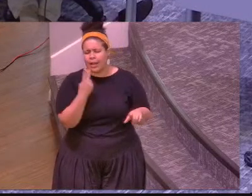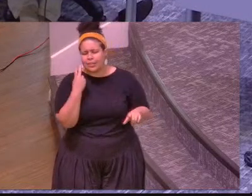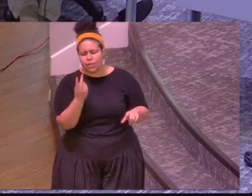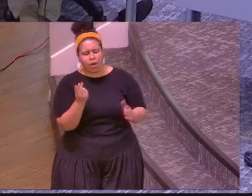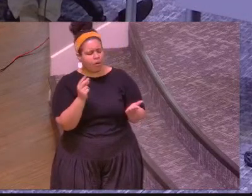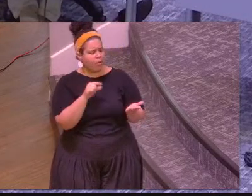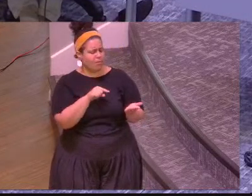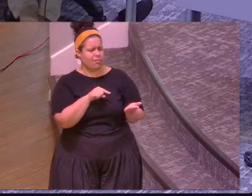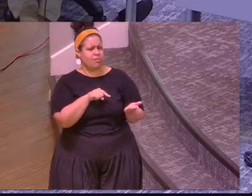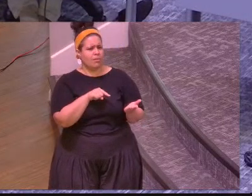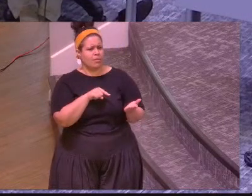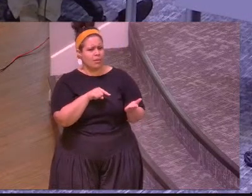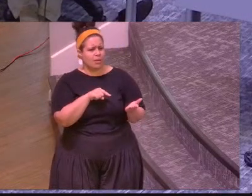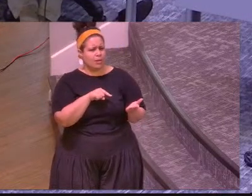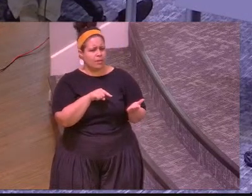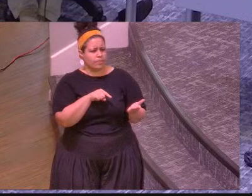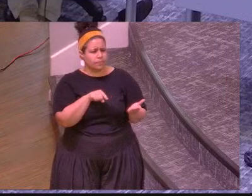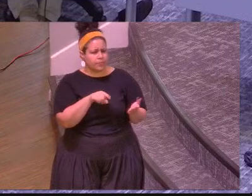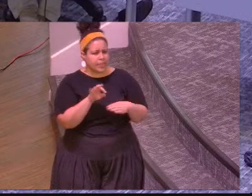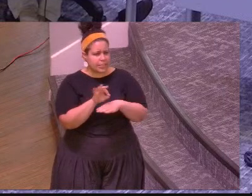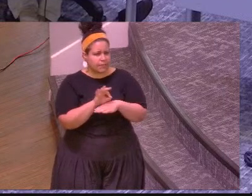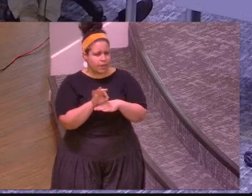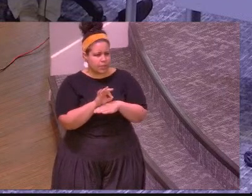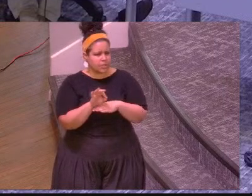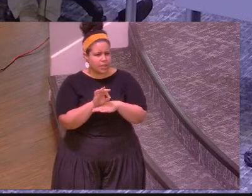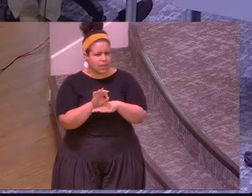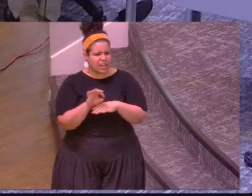it's pretty much functioning at 80%